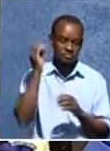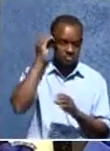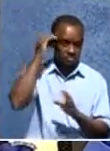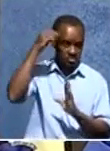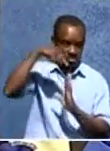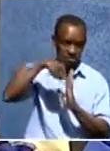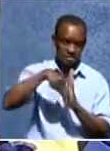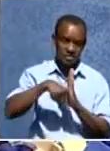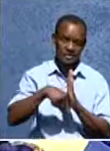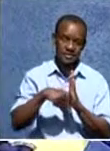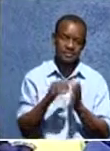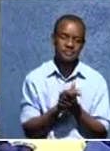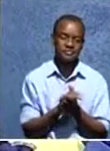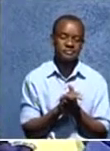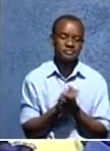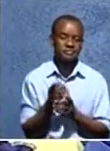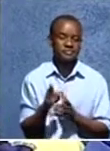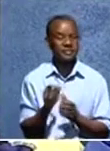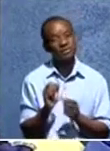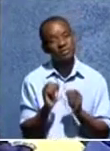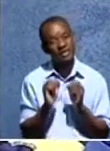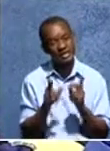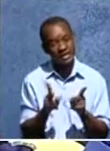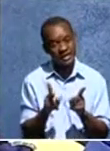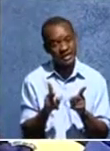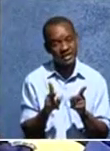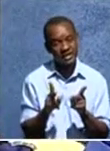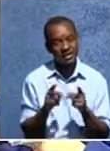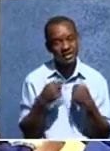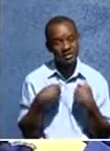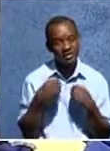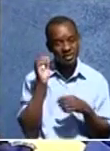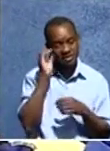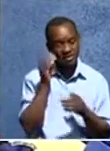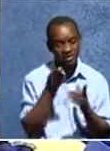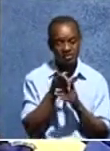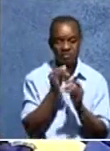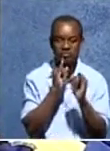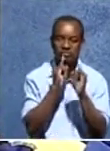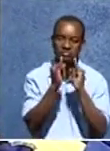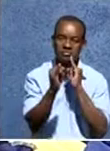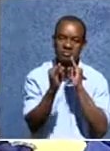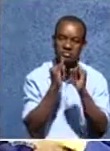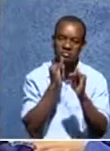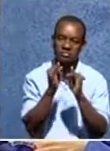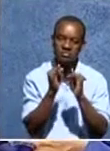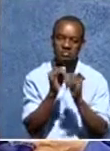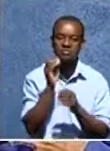together with the NTB and the private sector as well, that we went to the tertiary education departments, be it the UNAMs or the polytechnics, to make sure